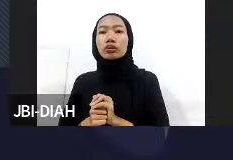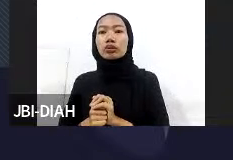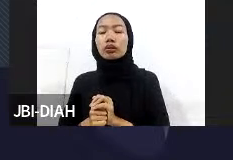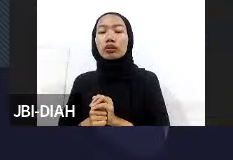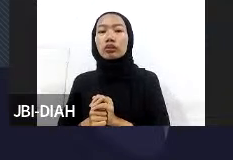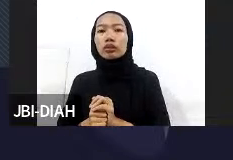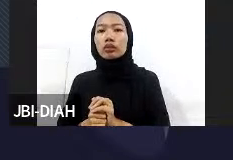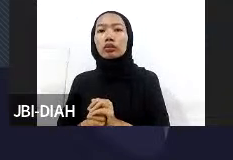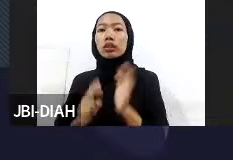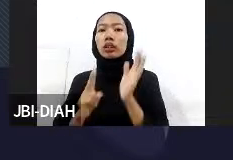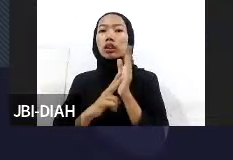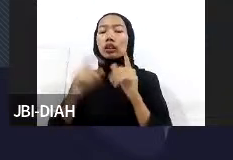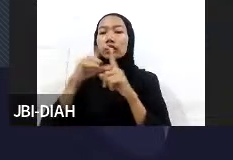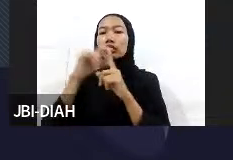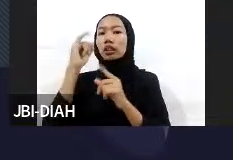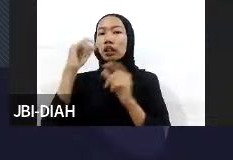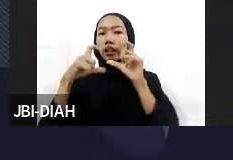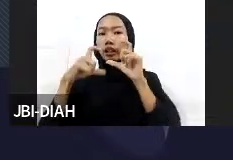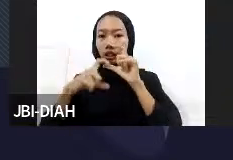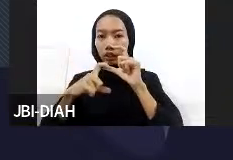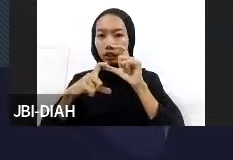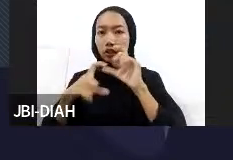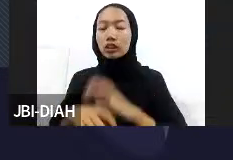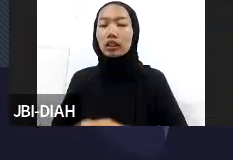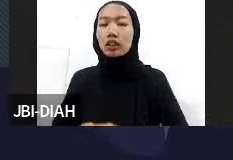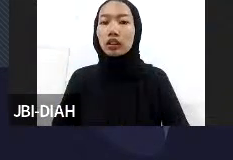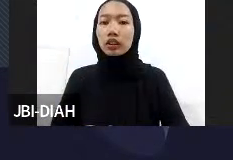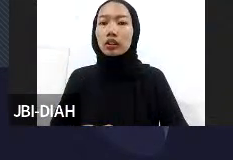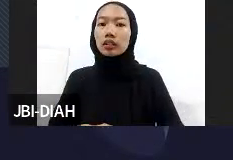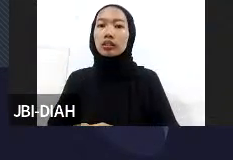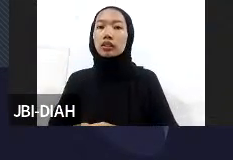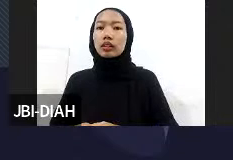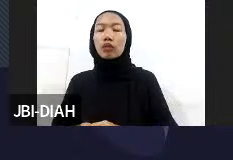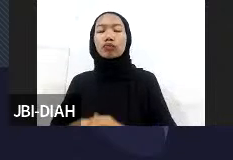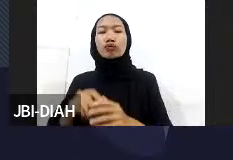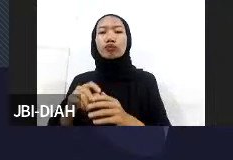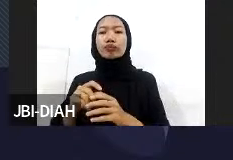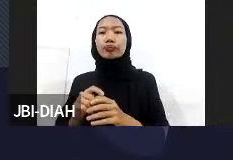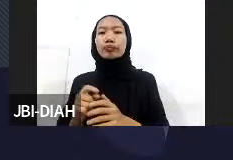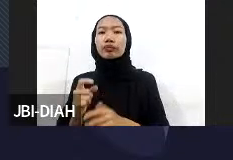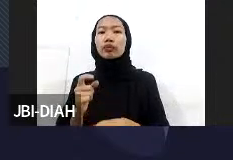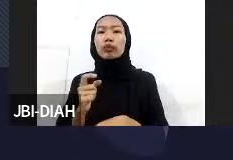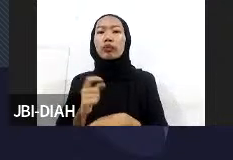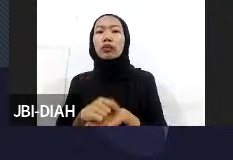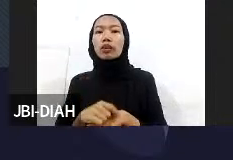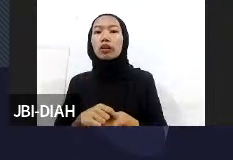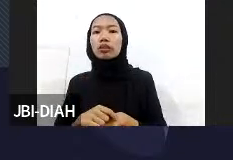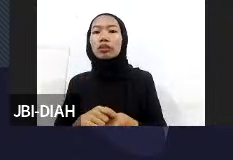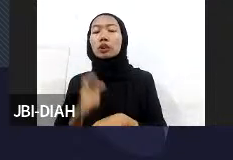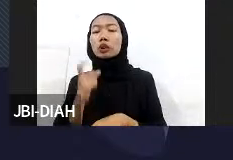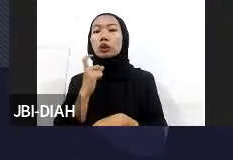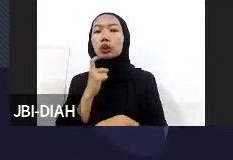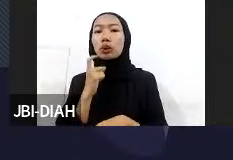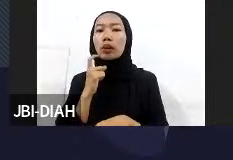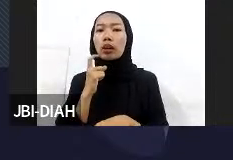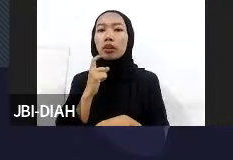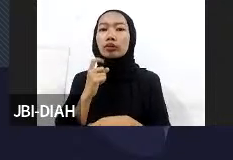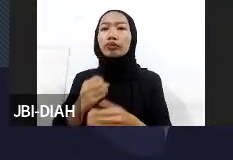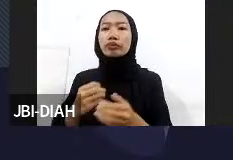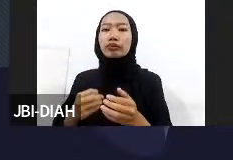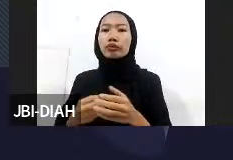this social model happen. And there's been a lot of barriers